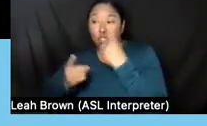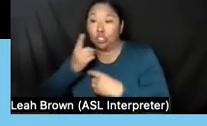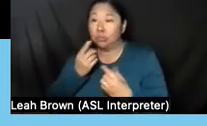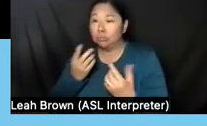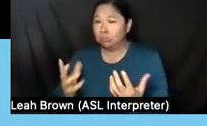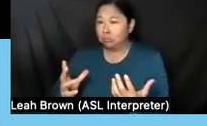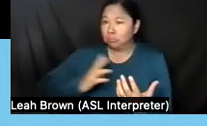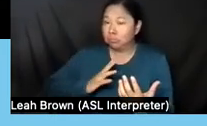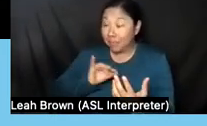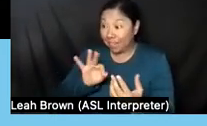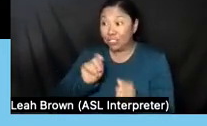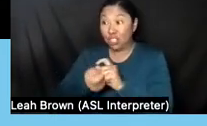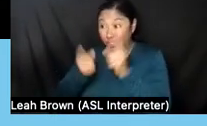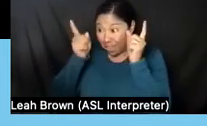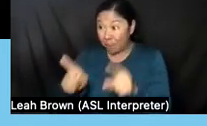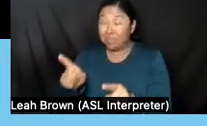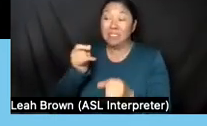do occur unexpectedly.